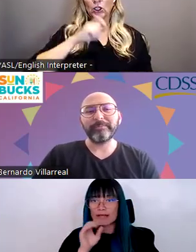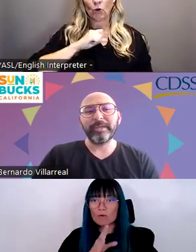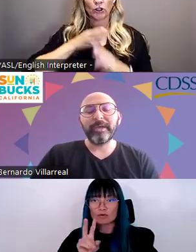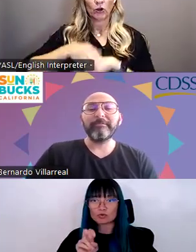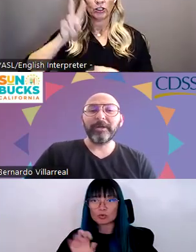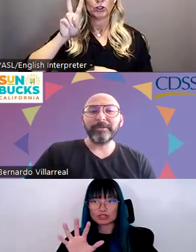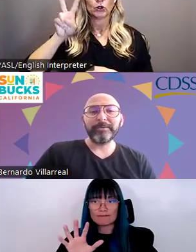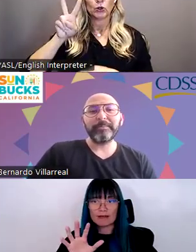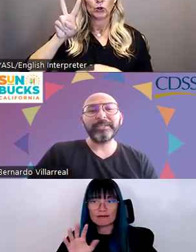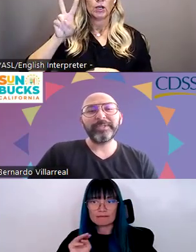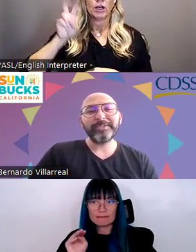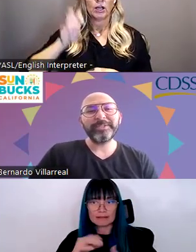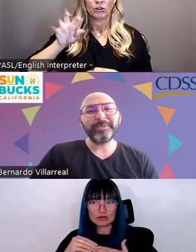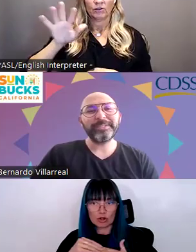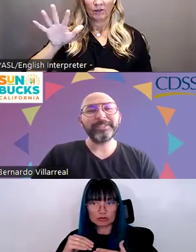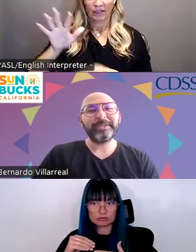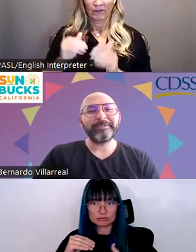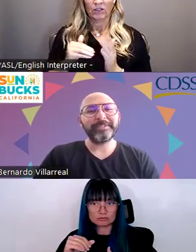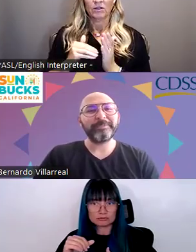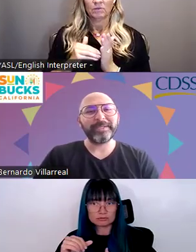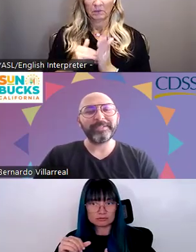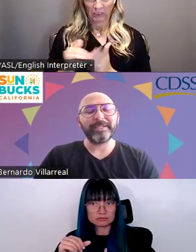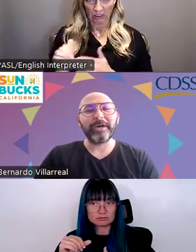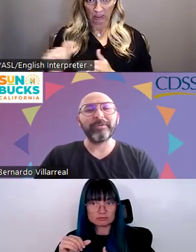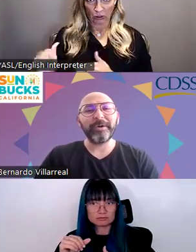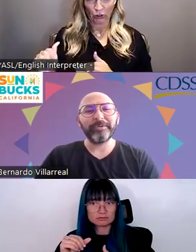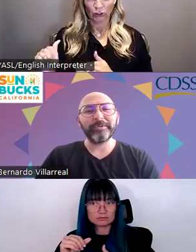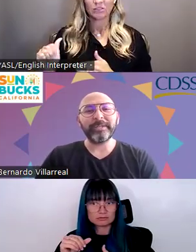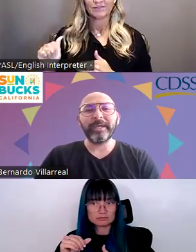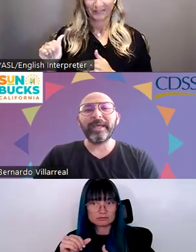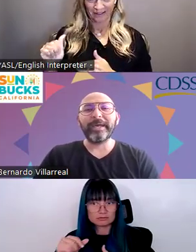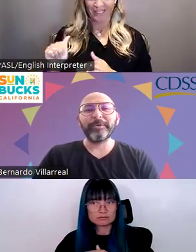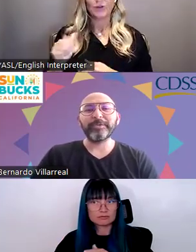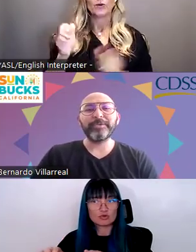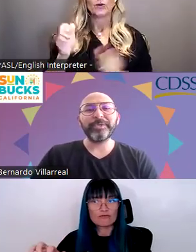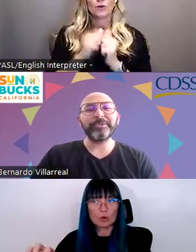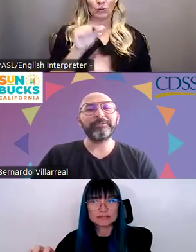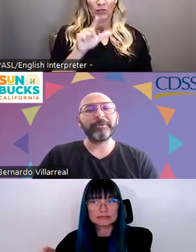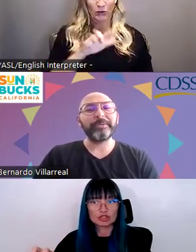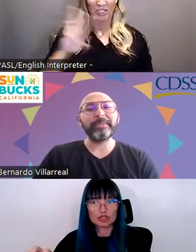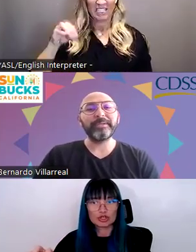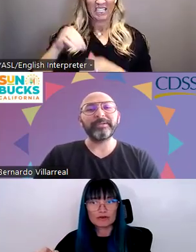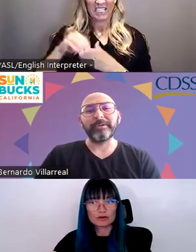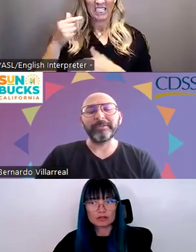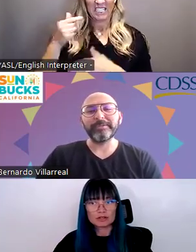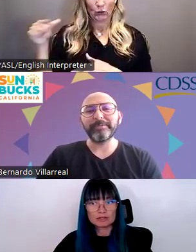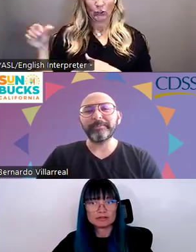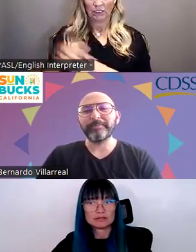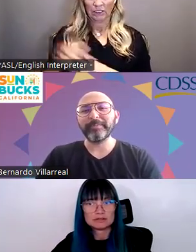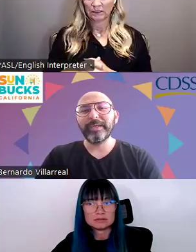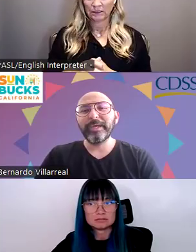million, followed by 2026 benefits spent in avocado green at over $240